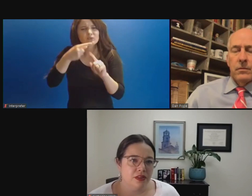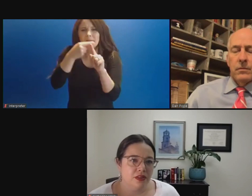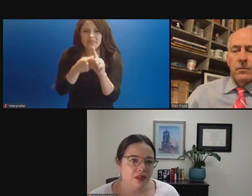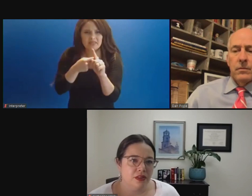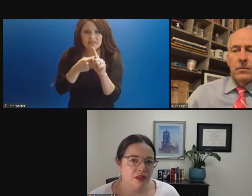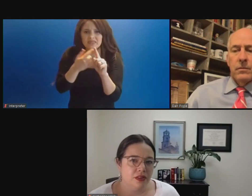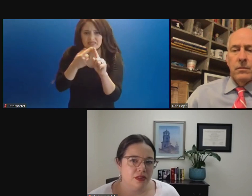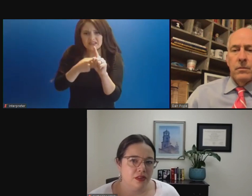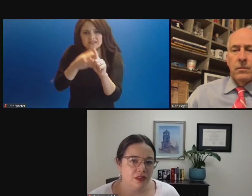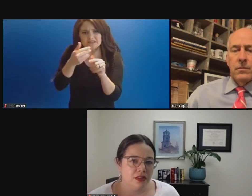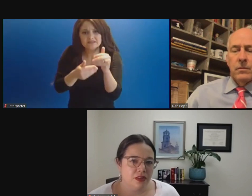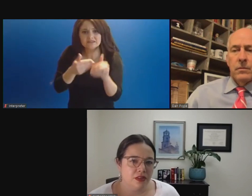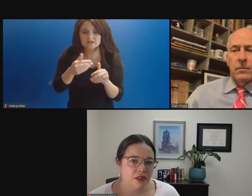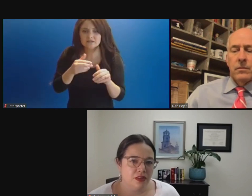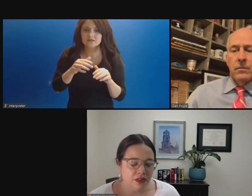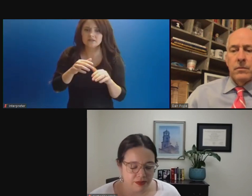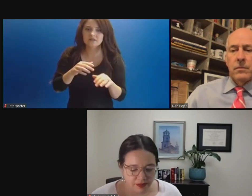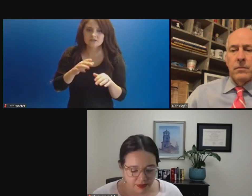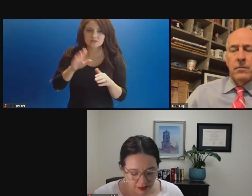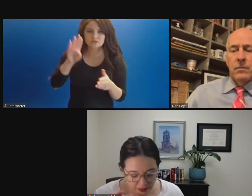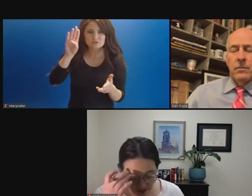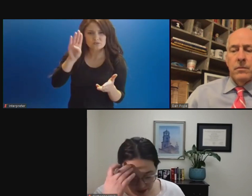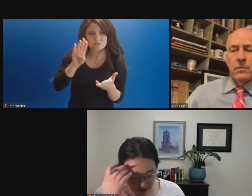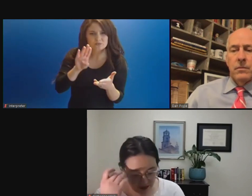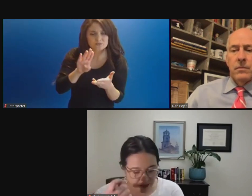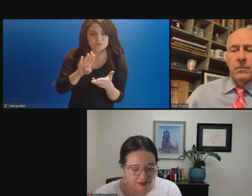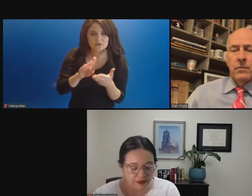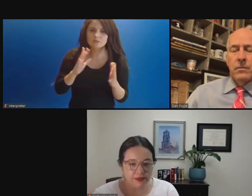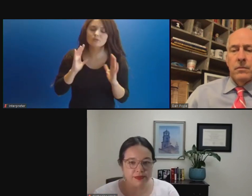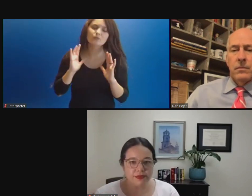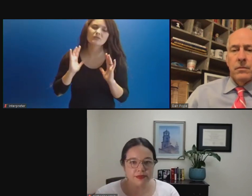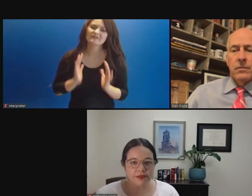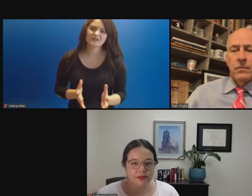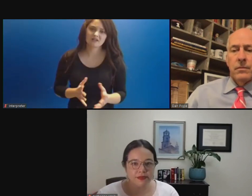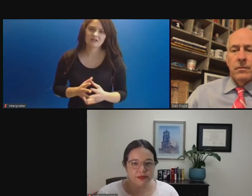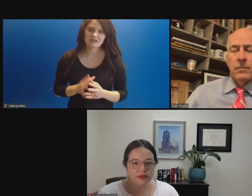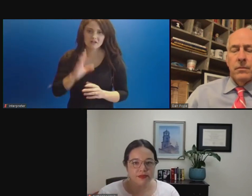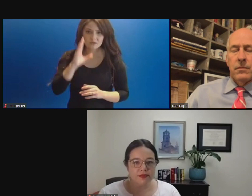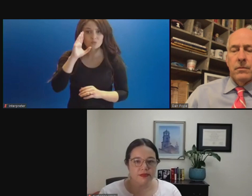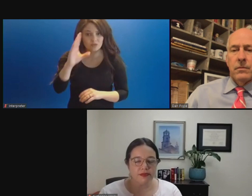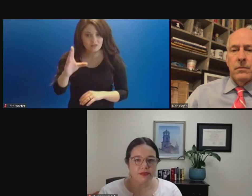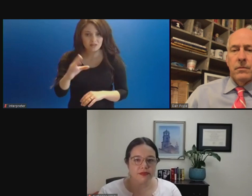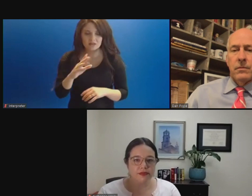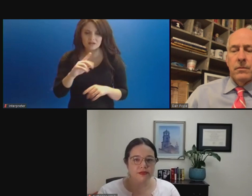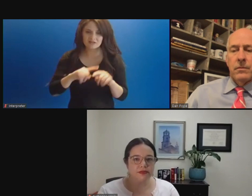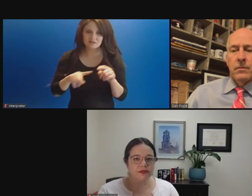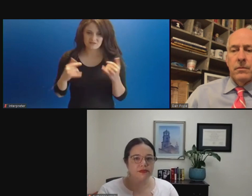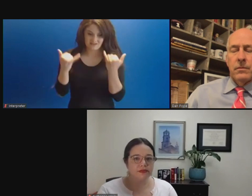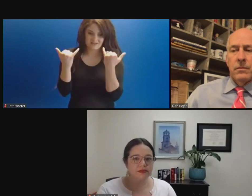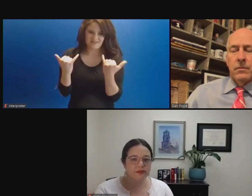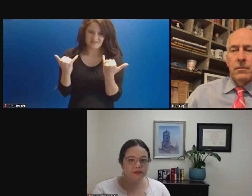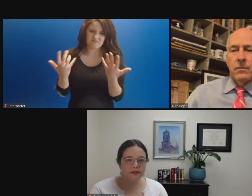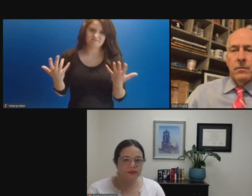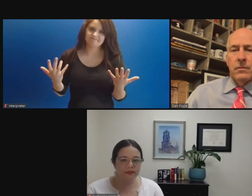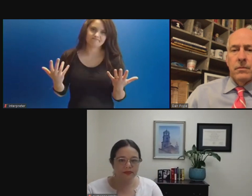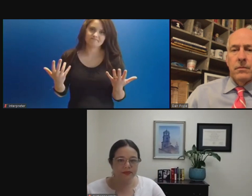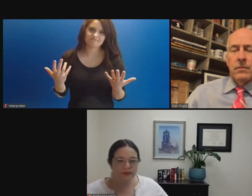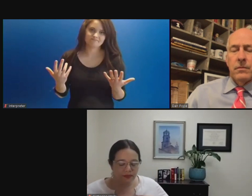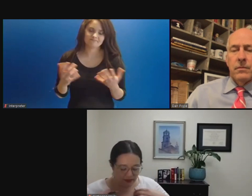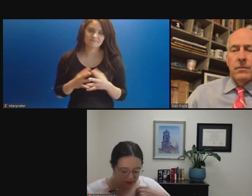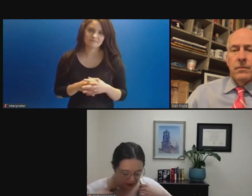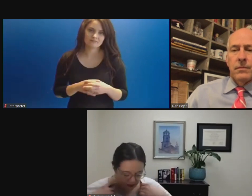couple of months to push this down and push this out, we're going to be fine. but we just can't afford